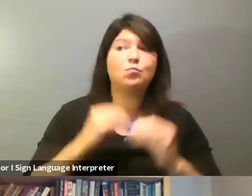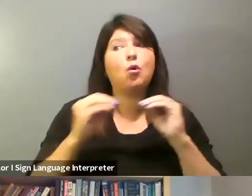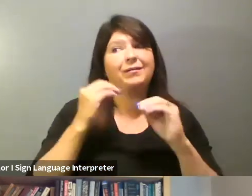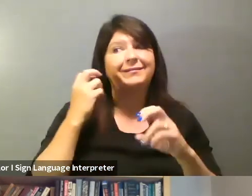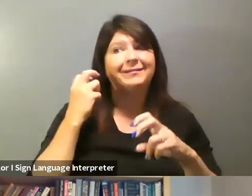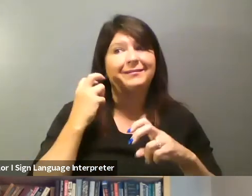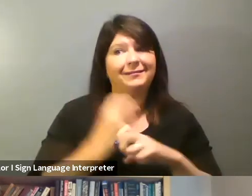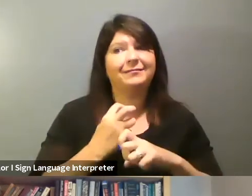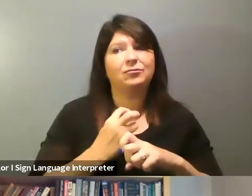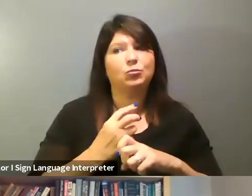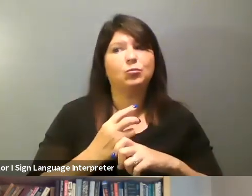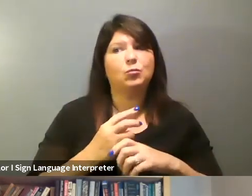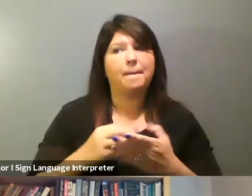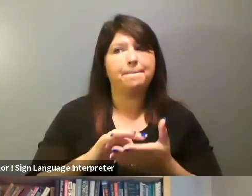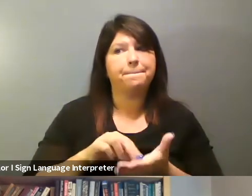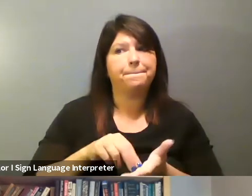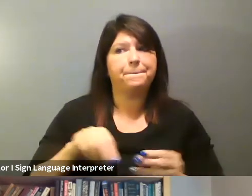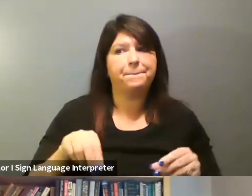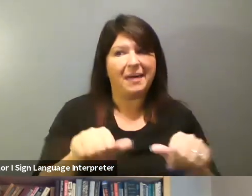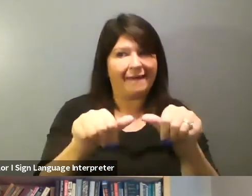it's very hard to license these.